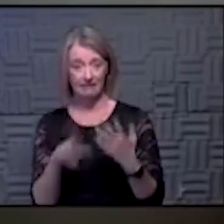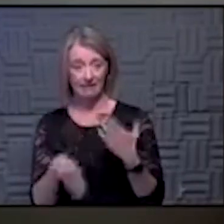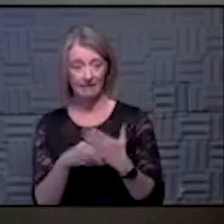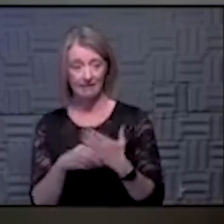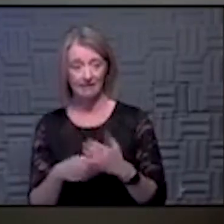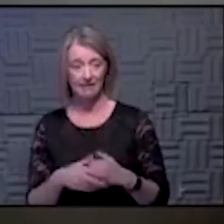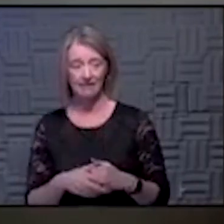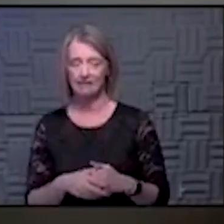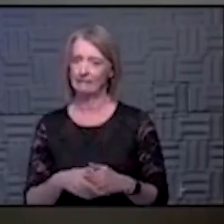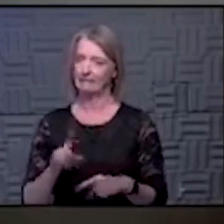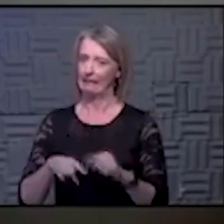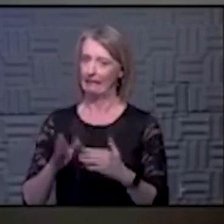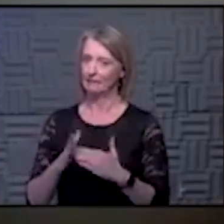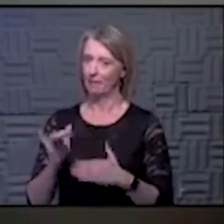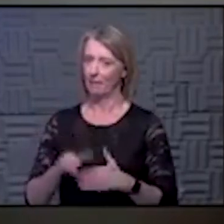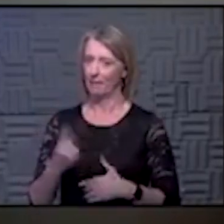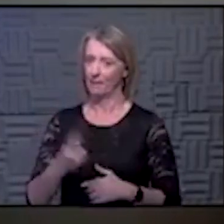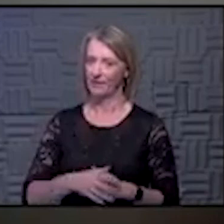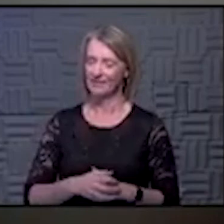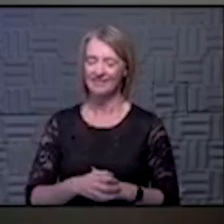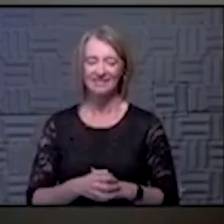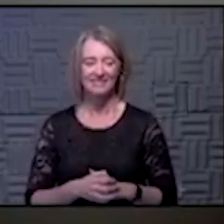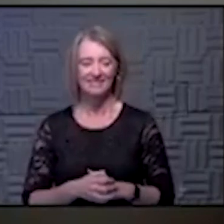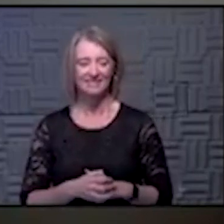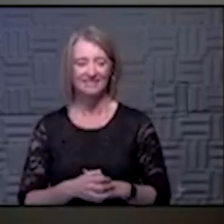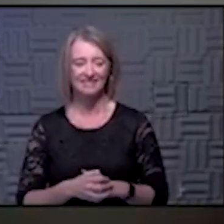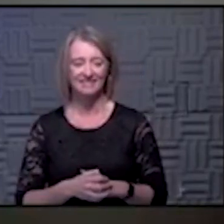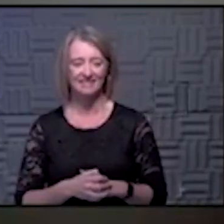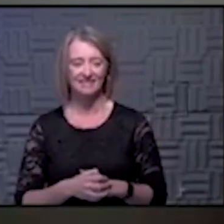Man, it's hard to top that. I think,